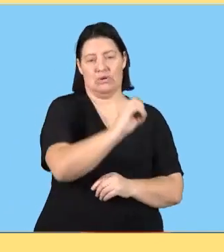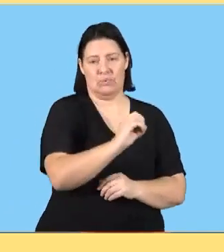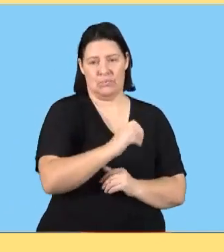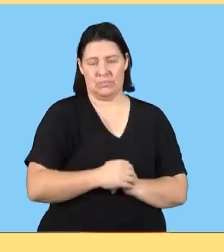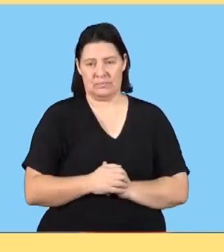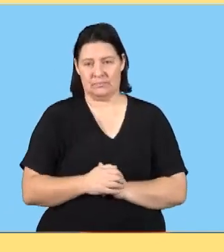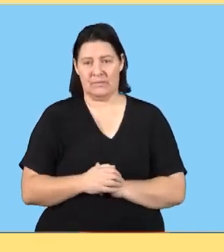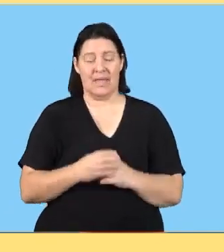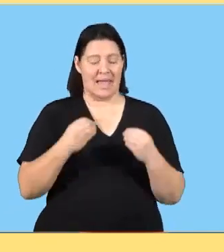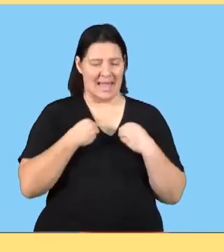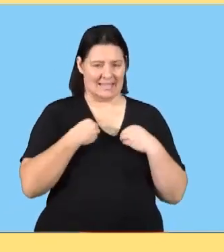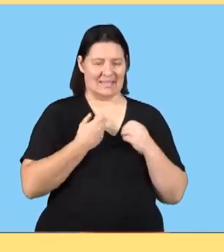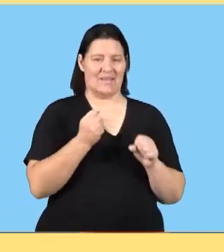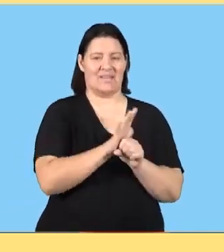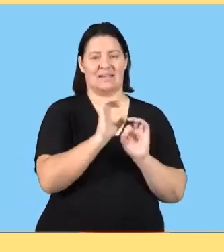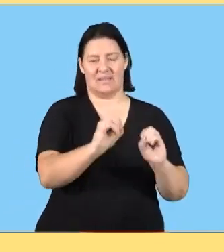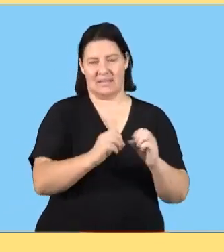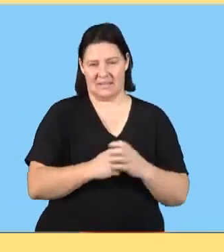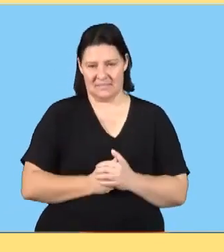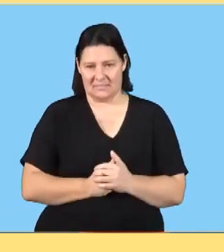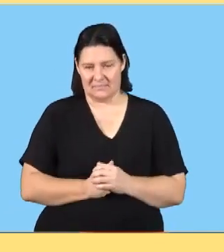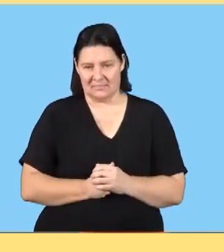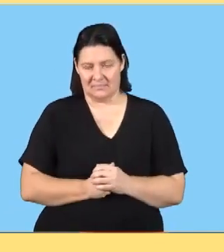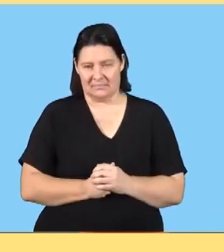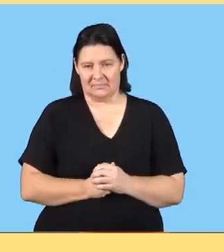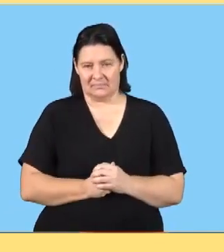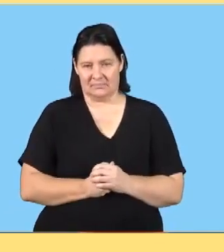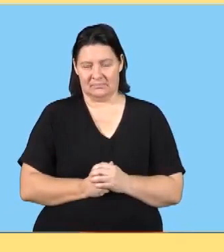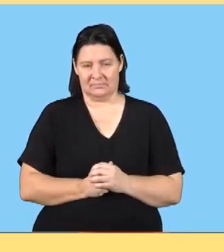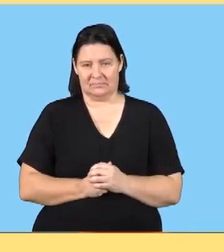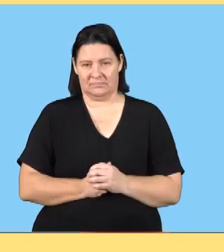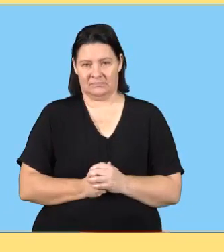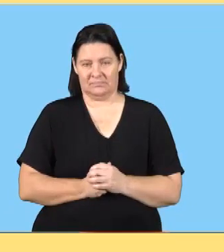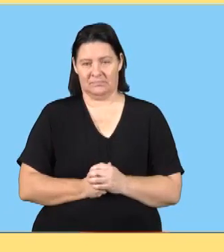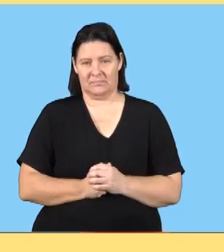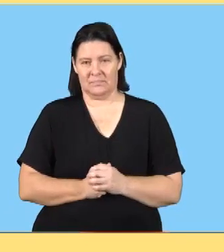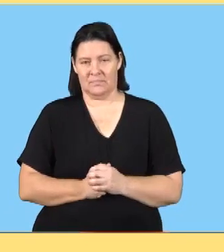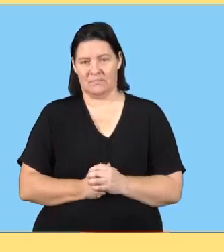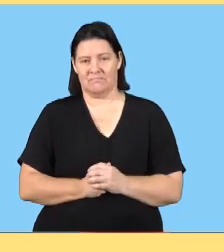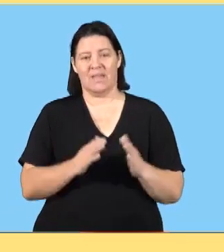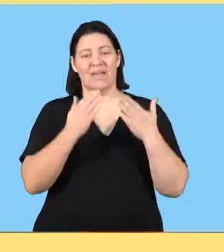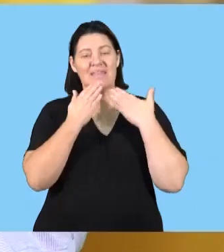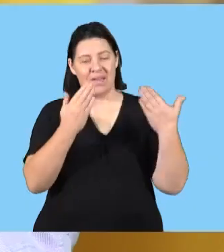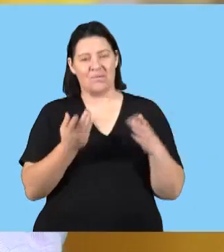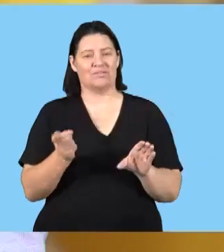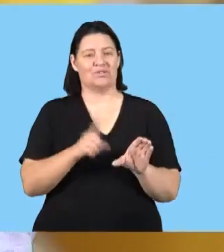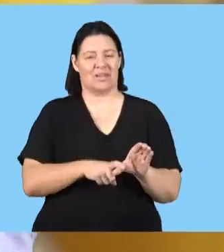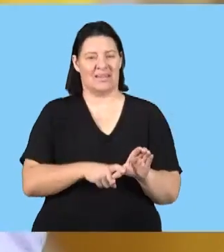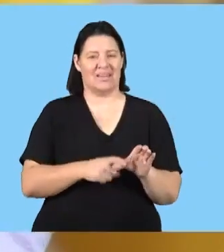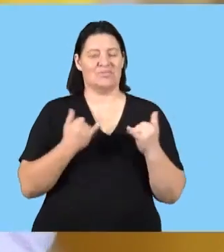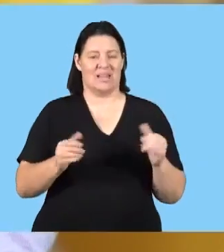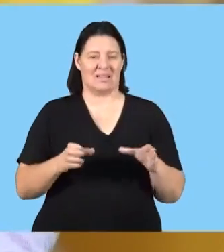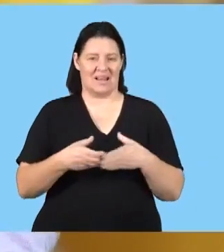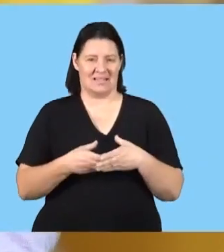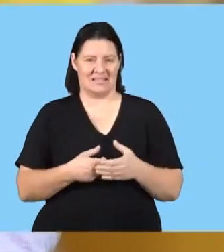0. Assets, no effect. It is also 0. Thank you so much for joining